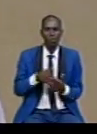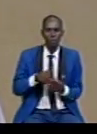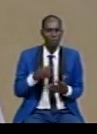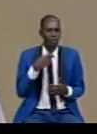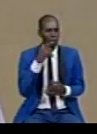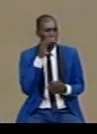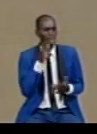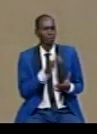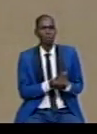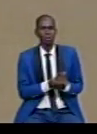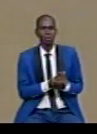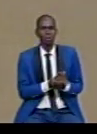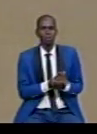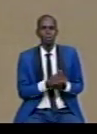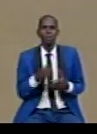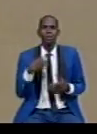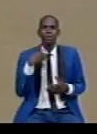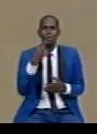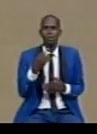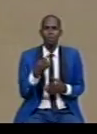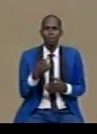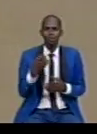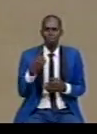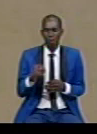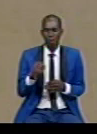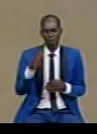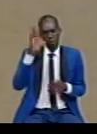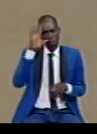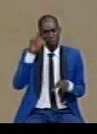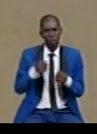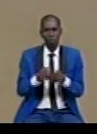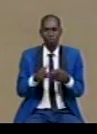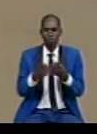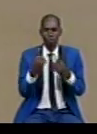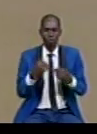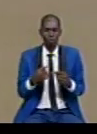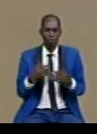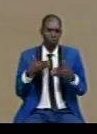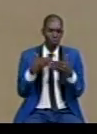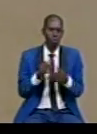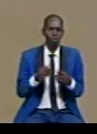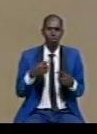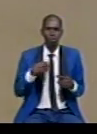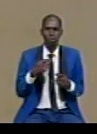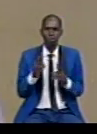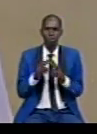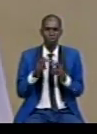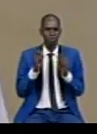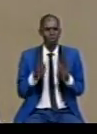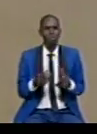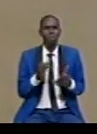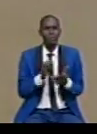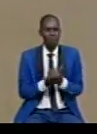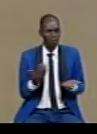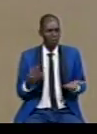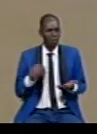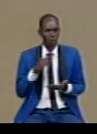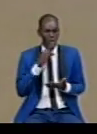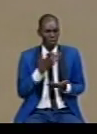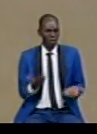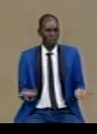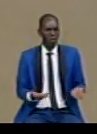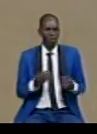wife, I said, call my junior brother to come around very quickly. And my wife was like, we're already in the town. Why do you need